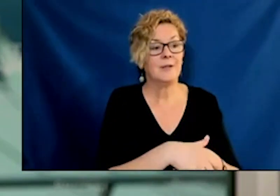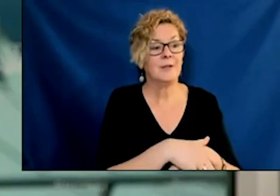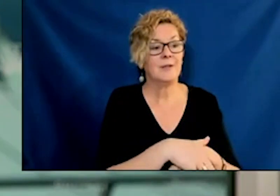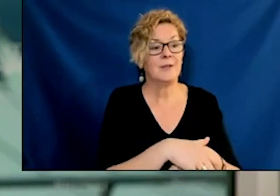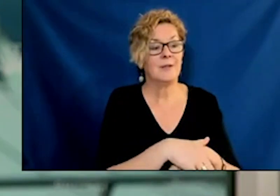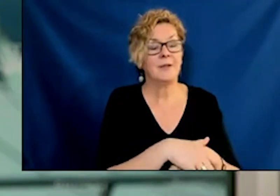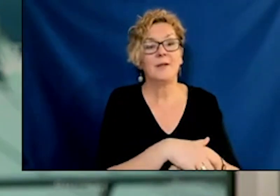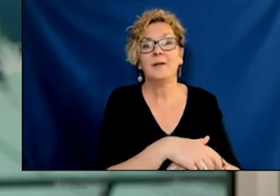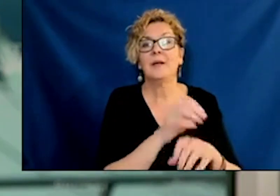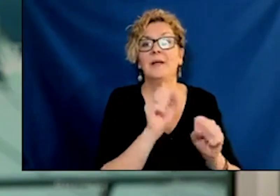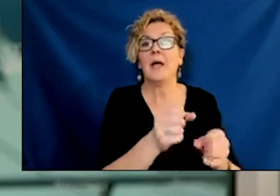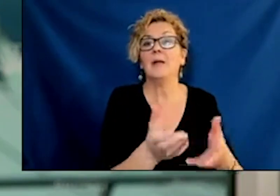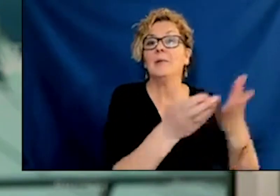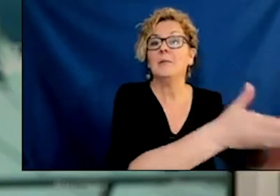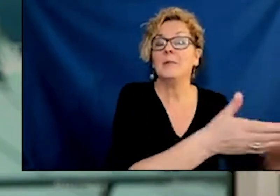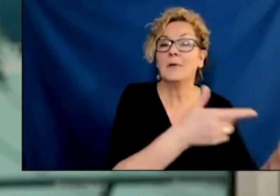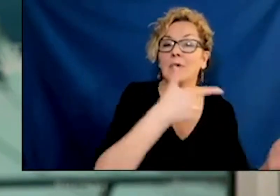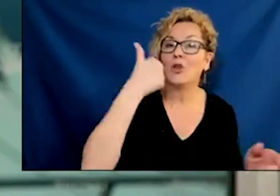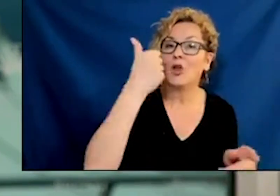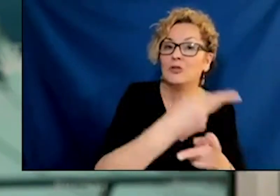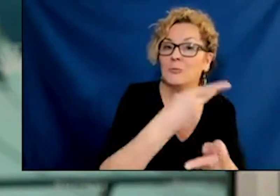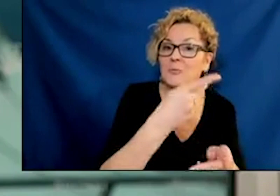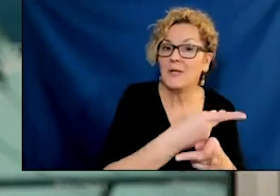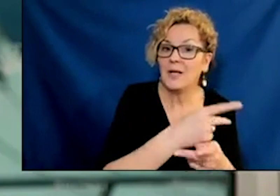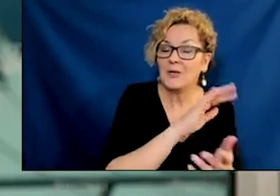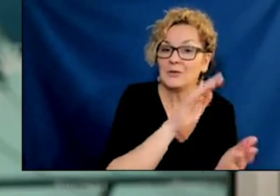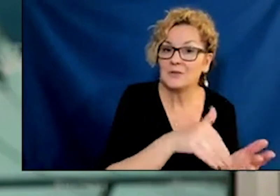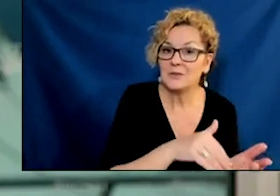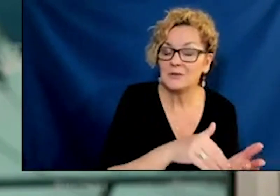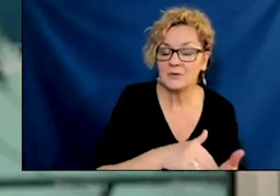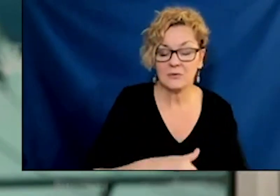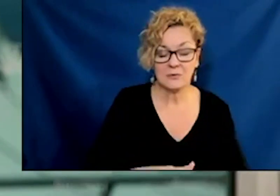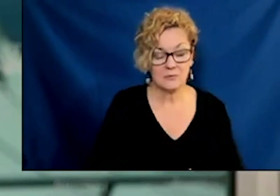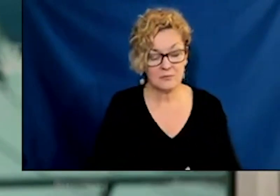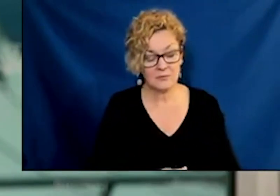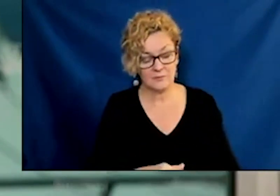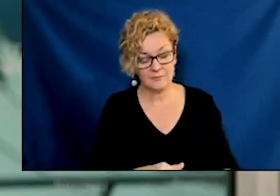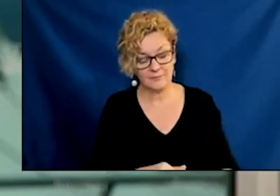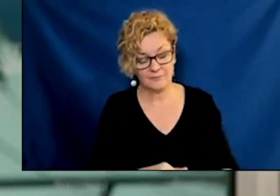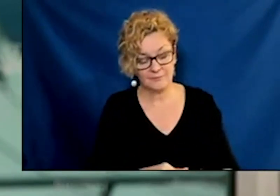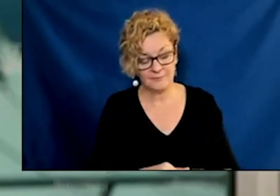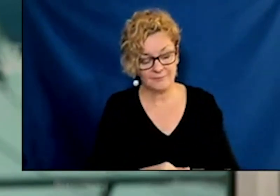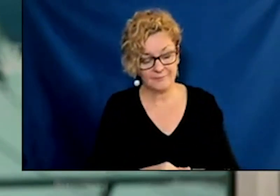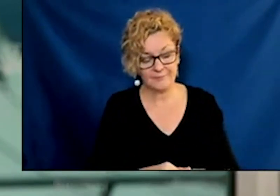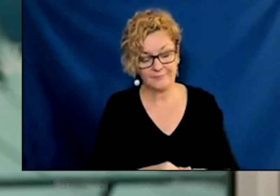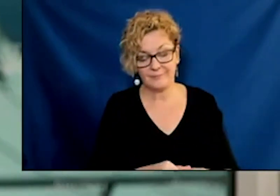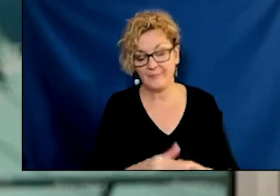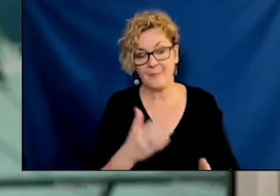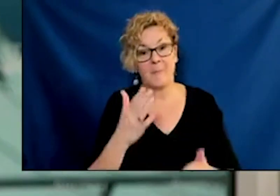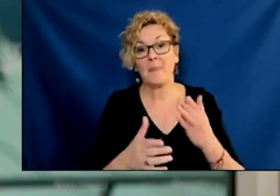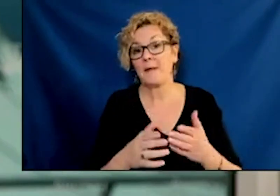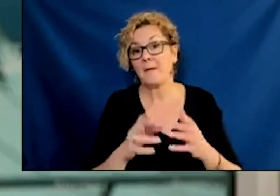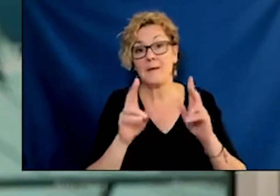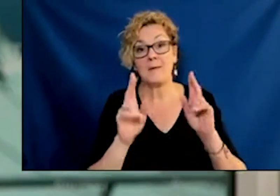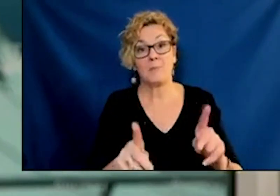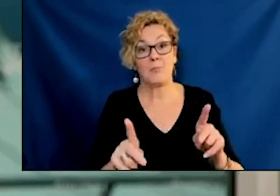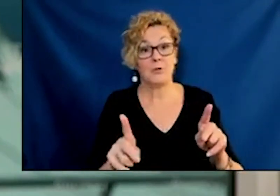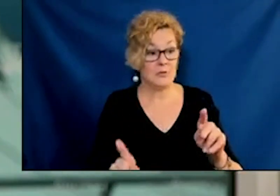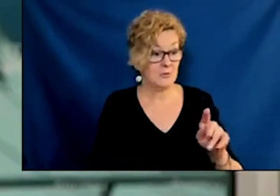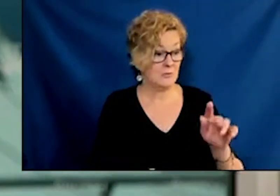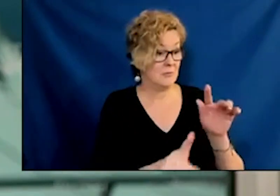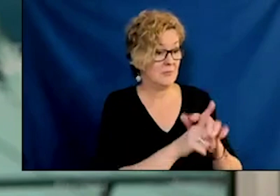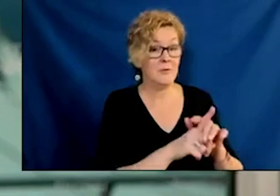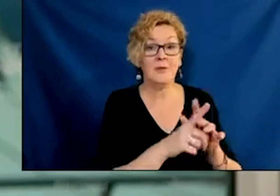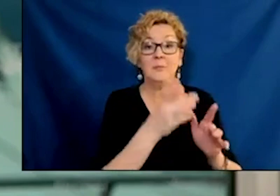6 people, and those 6 people worked in 3 different places. So it's really challenging to try and say